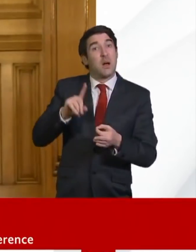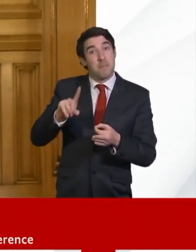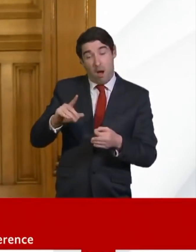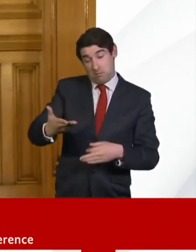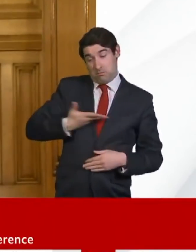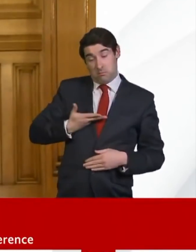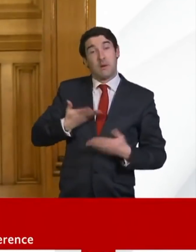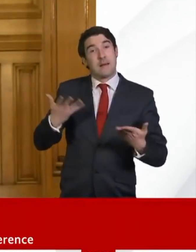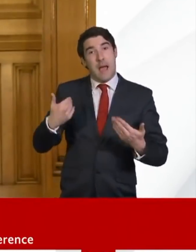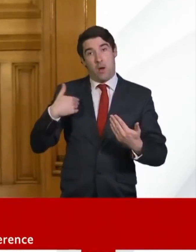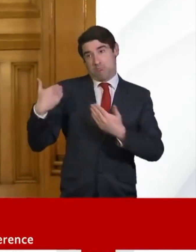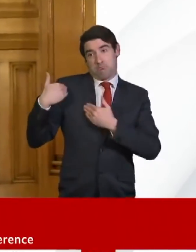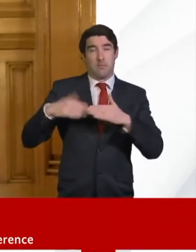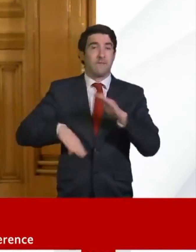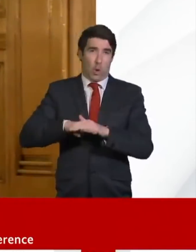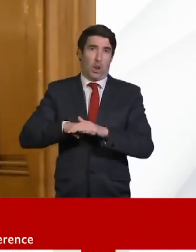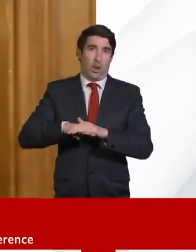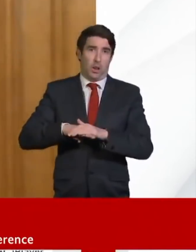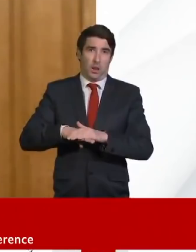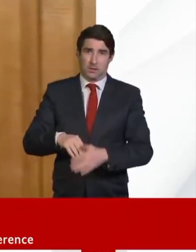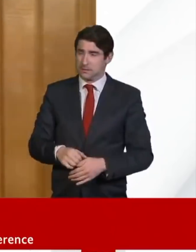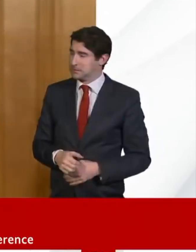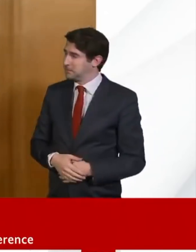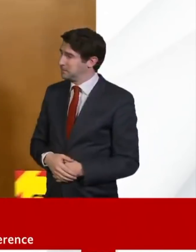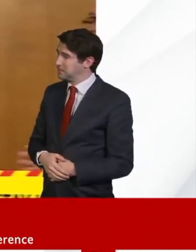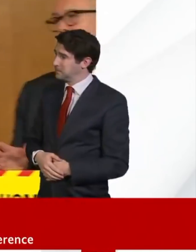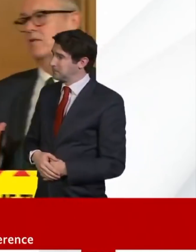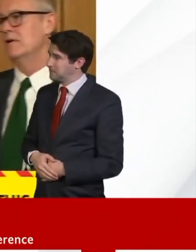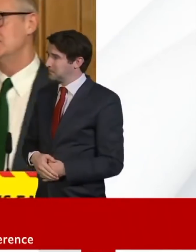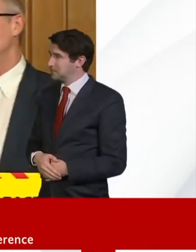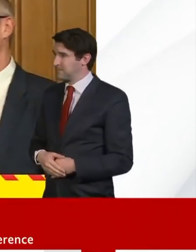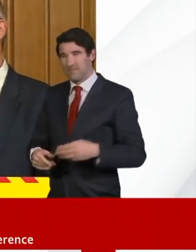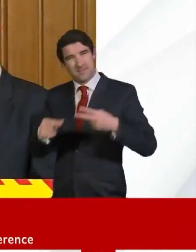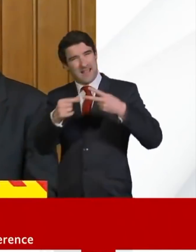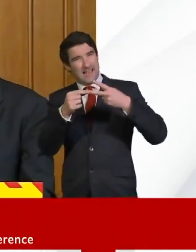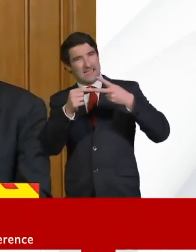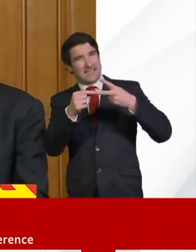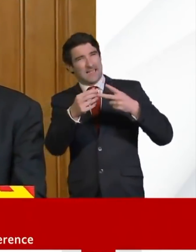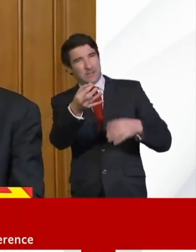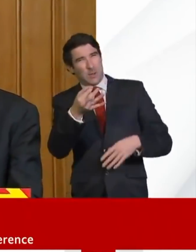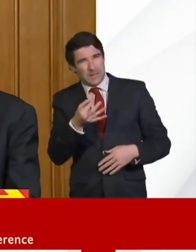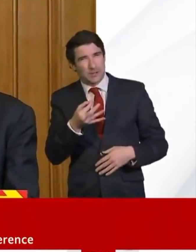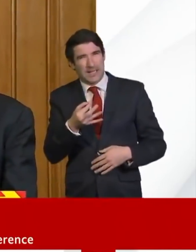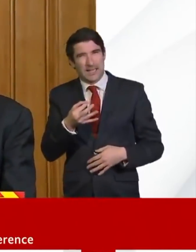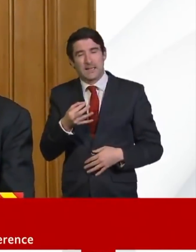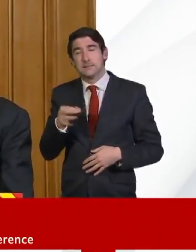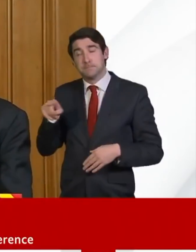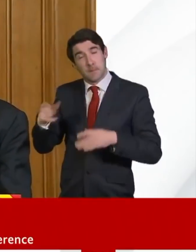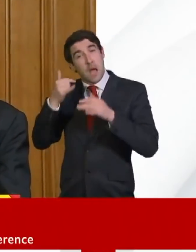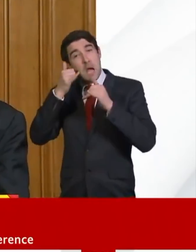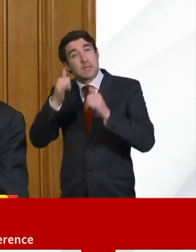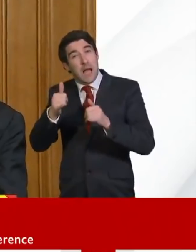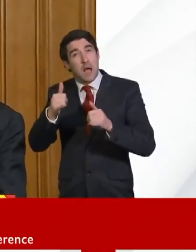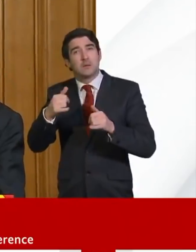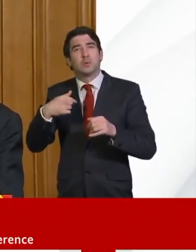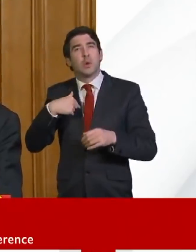the authority we need. I think in terms of the test, one of the reasons it's so important to get that test out is to try and work out the proportion